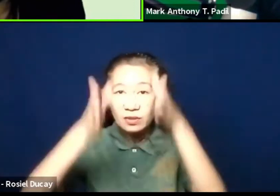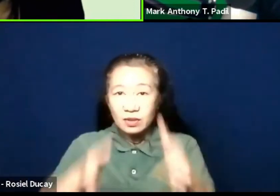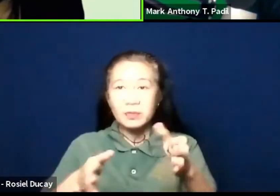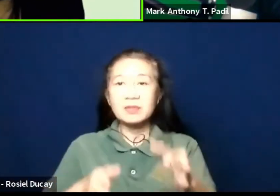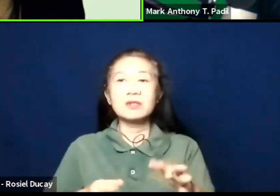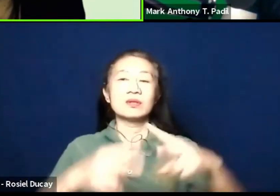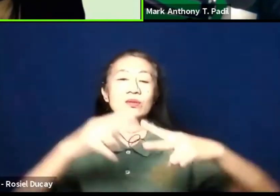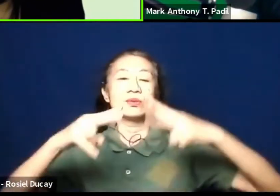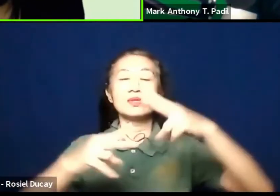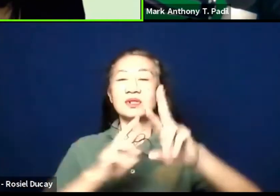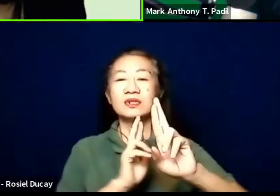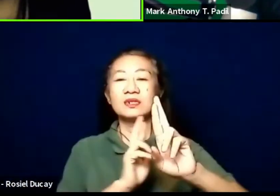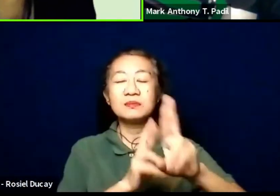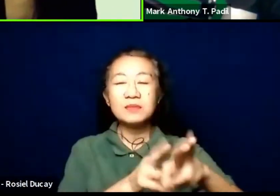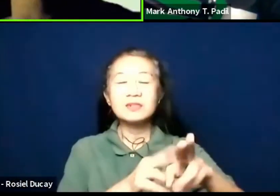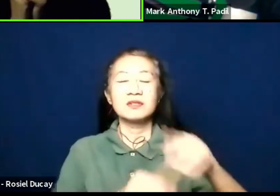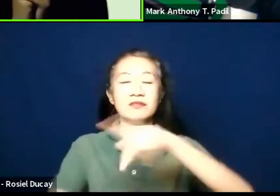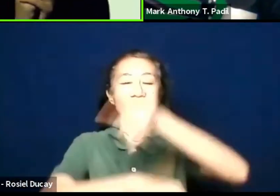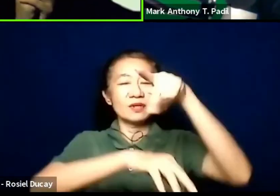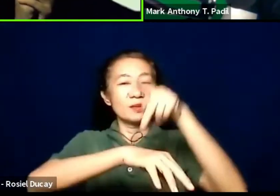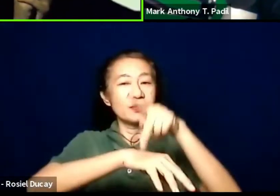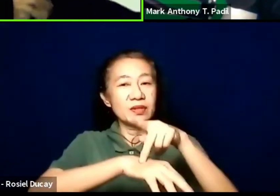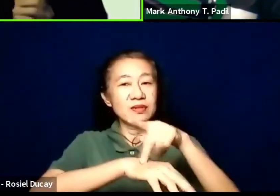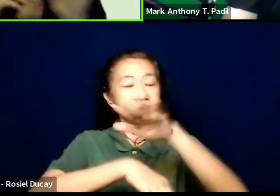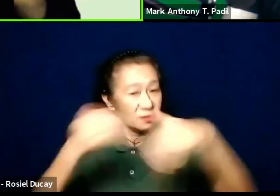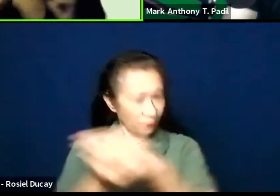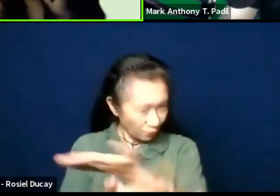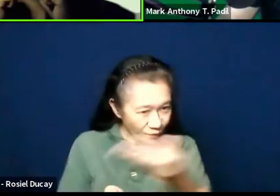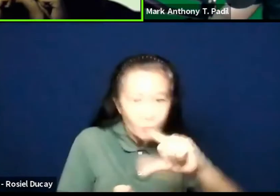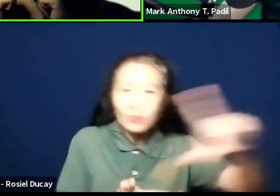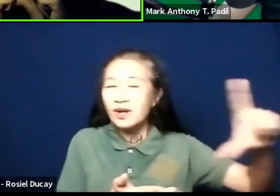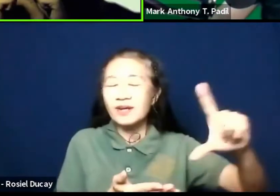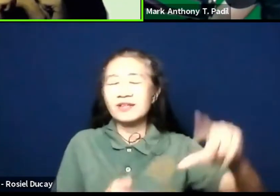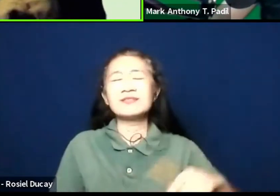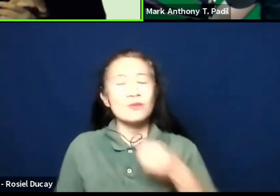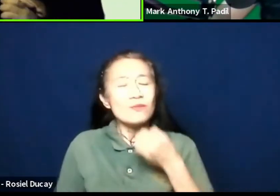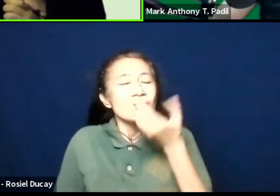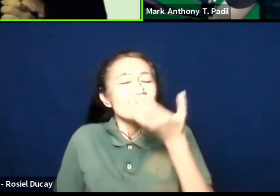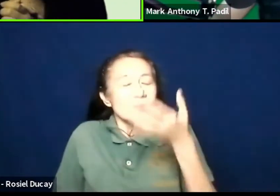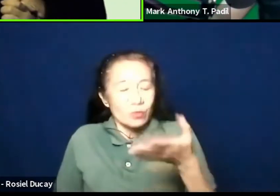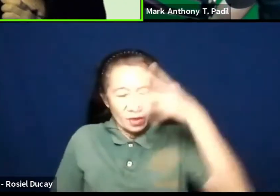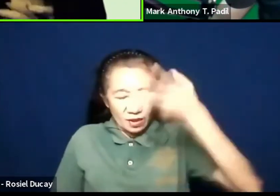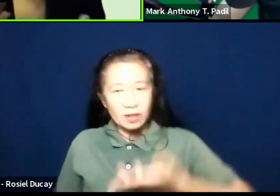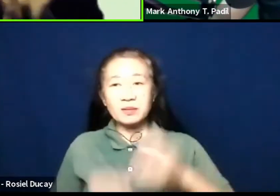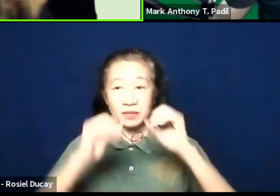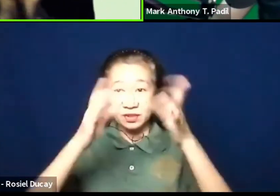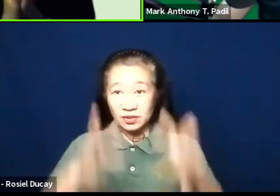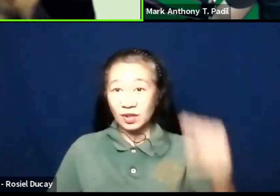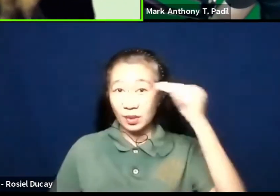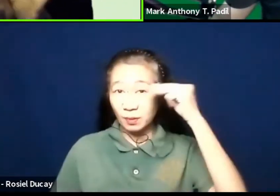Autism Response Philippines. Everyone, let's warmly welcome Teacher Mark.